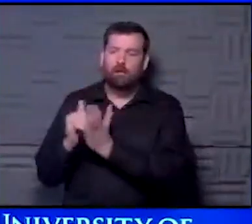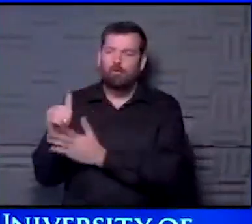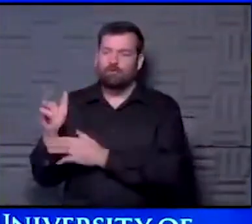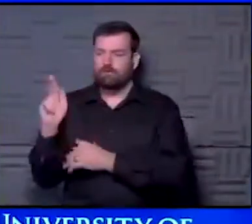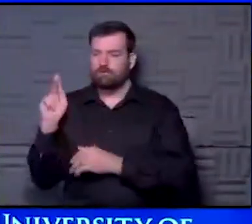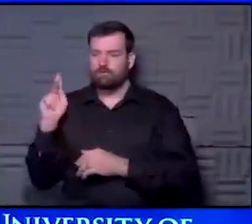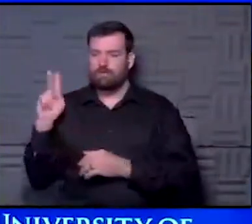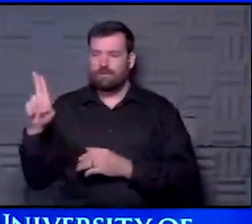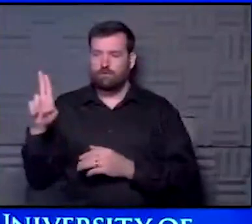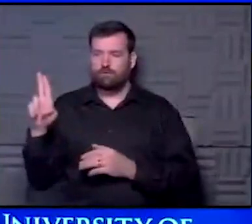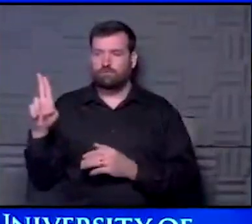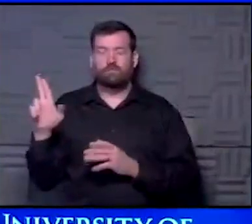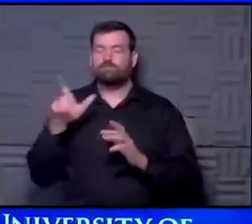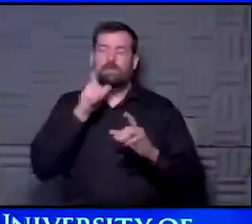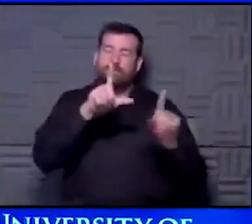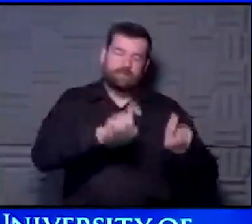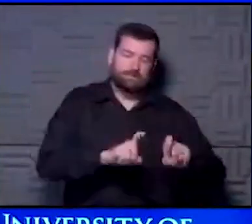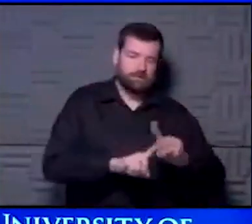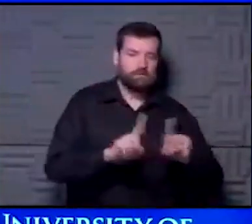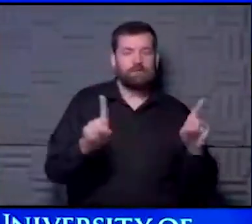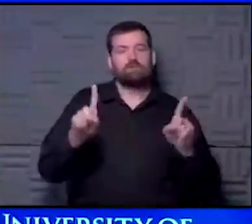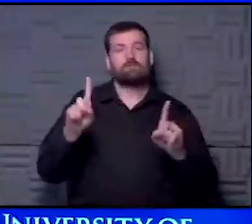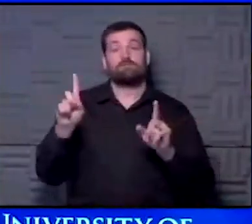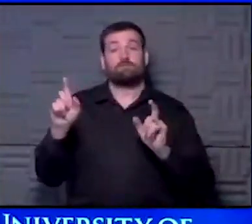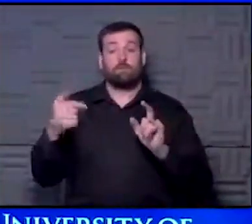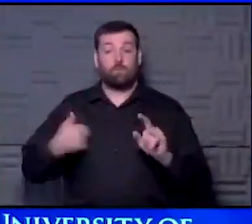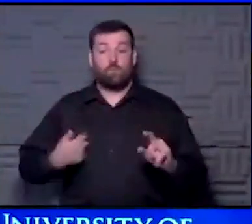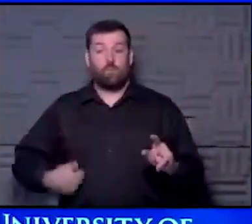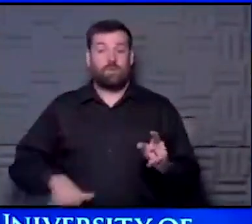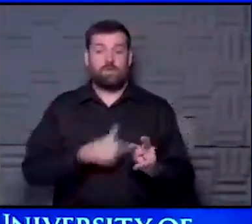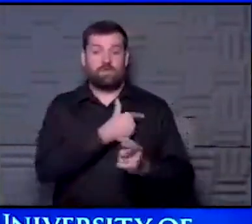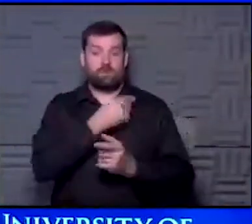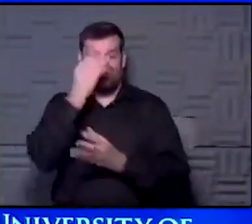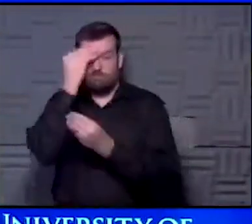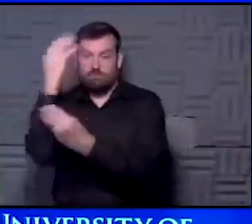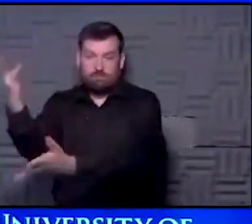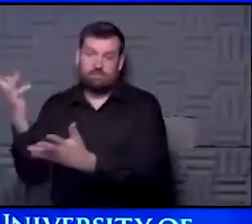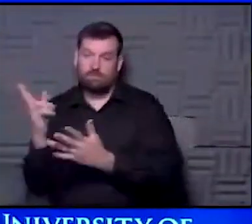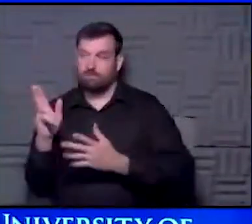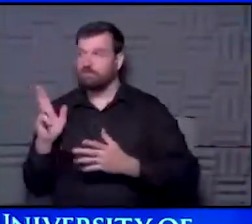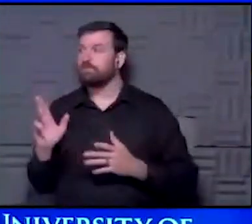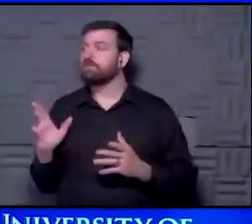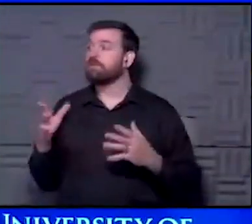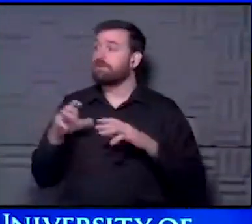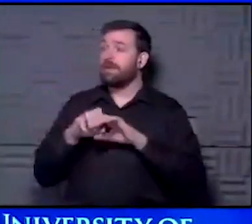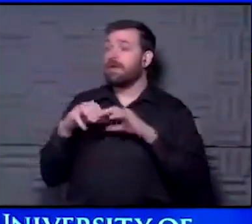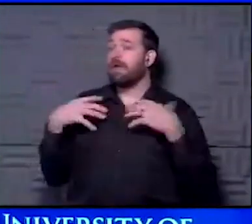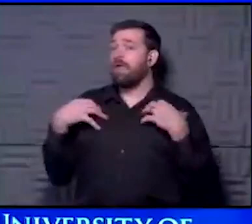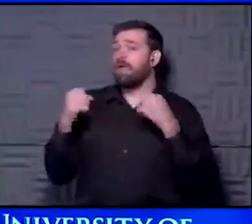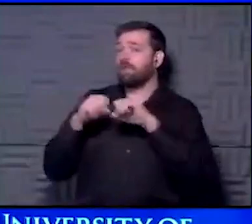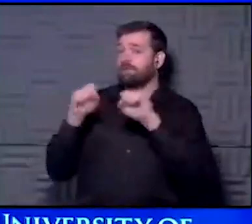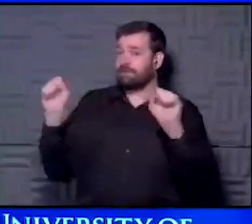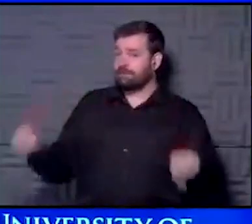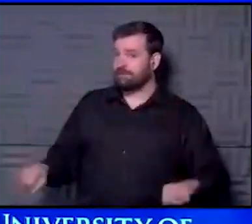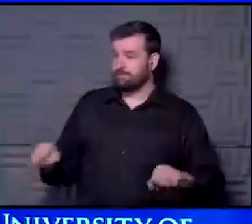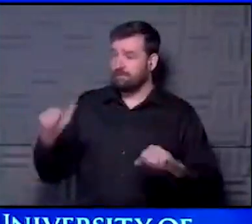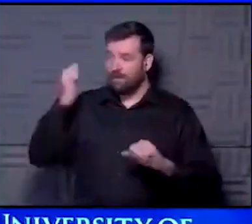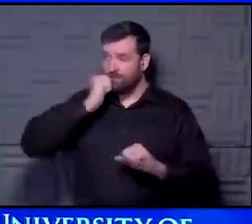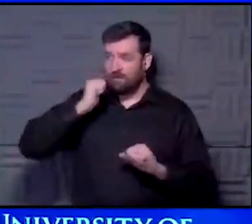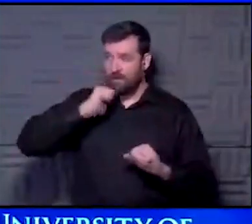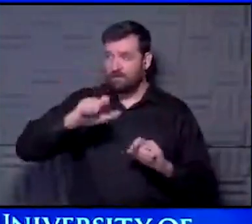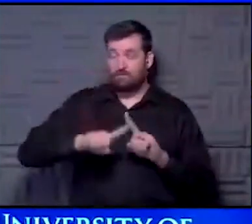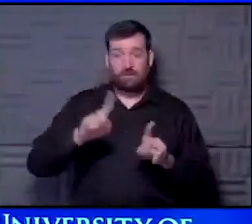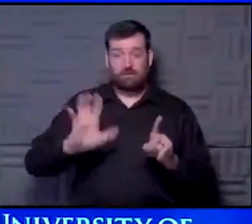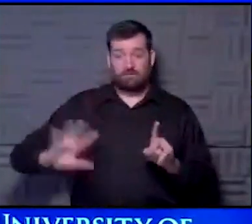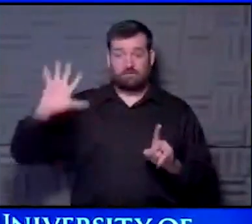releasing information? Or not testing, but how often are we releasing information? How often Yeah, is the health KU? system releases it every day, but back when we first started, we didn't do